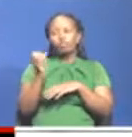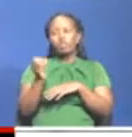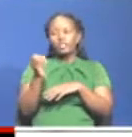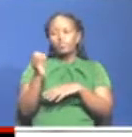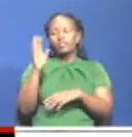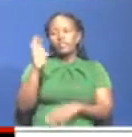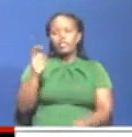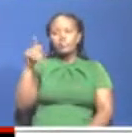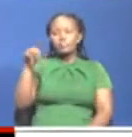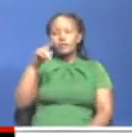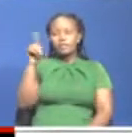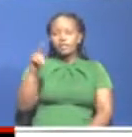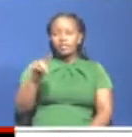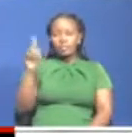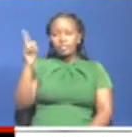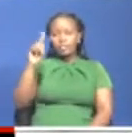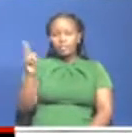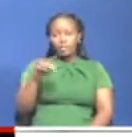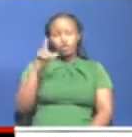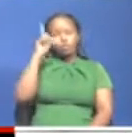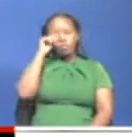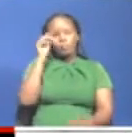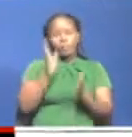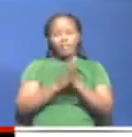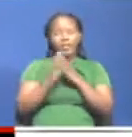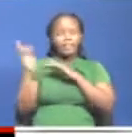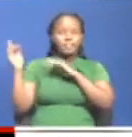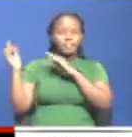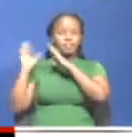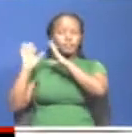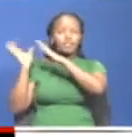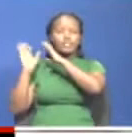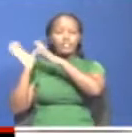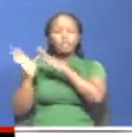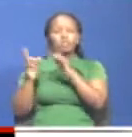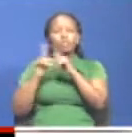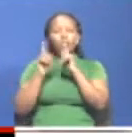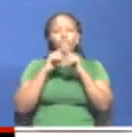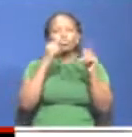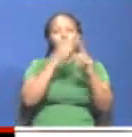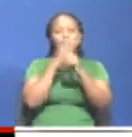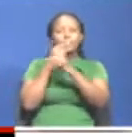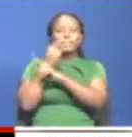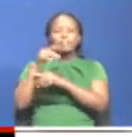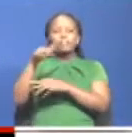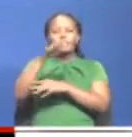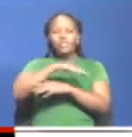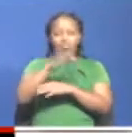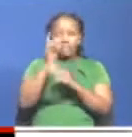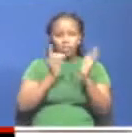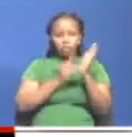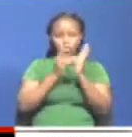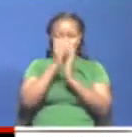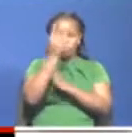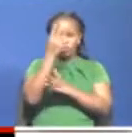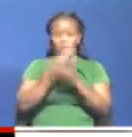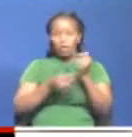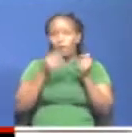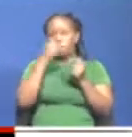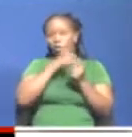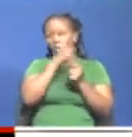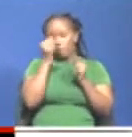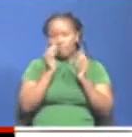Athi River, Kerio Valley, Mombasa and Kilifi in various stages of development by both private and public zone